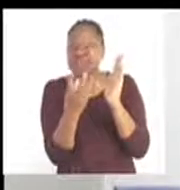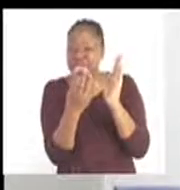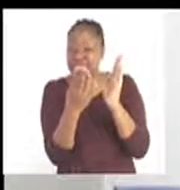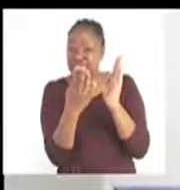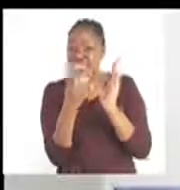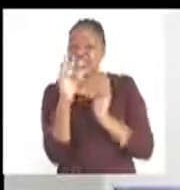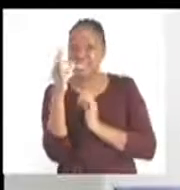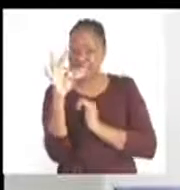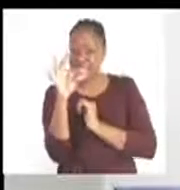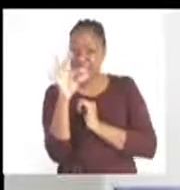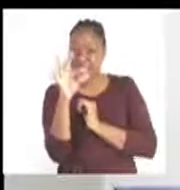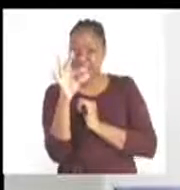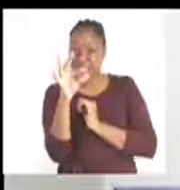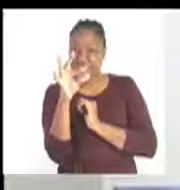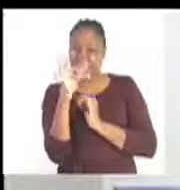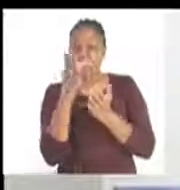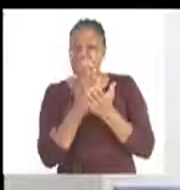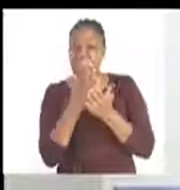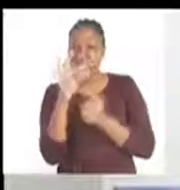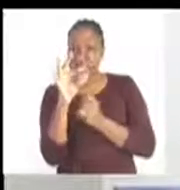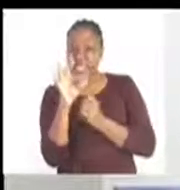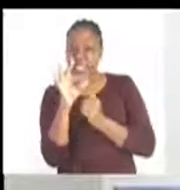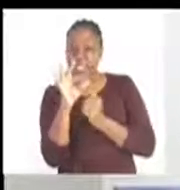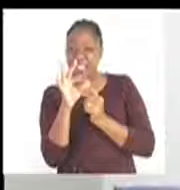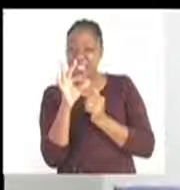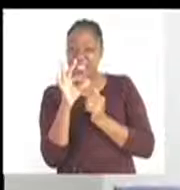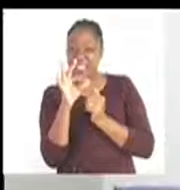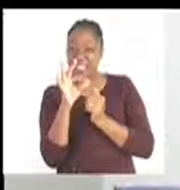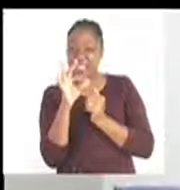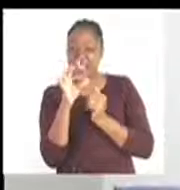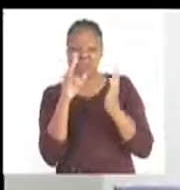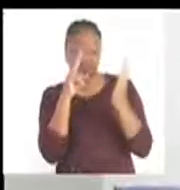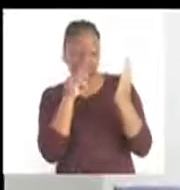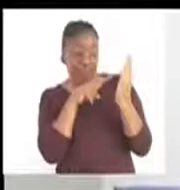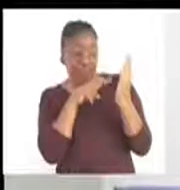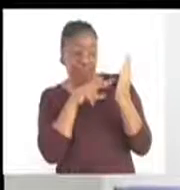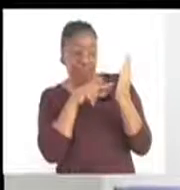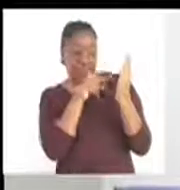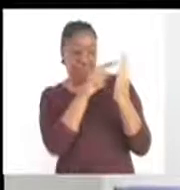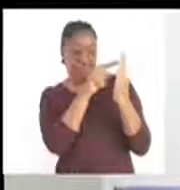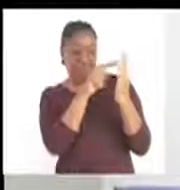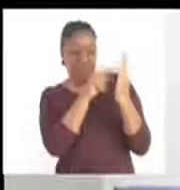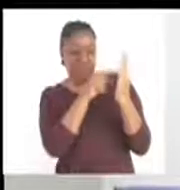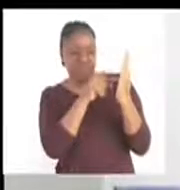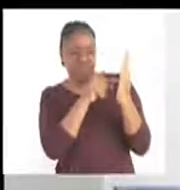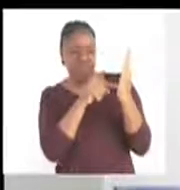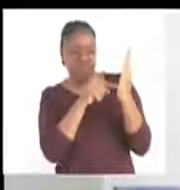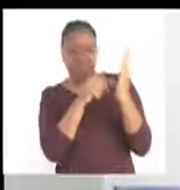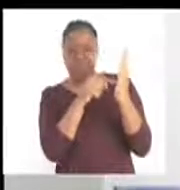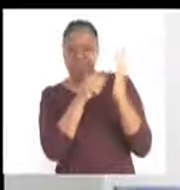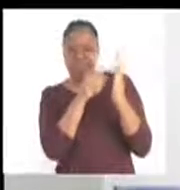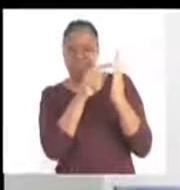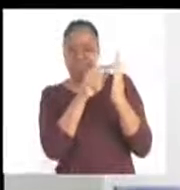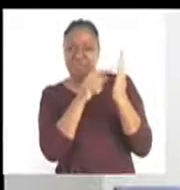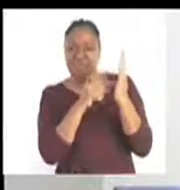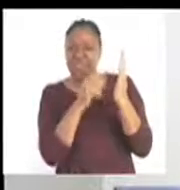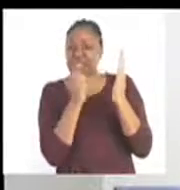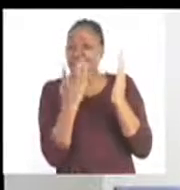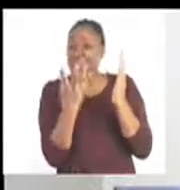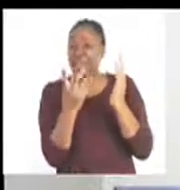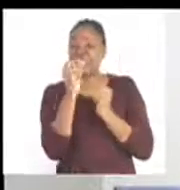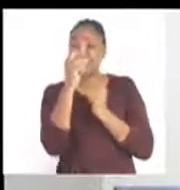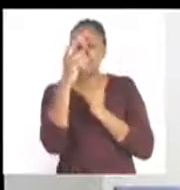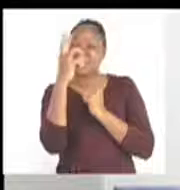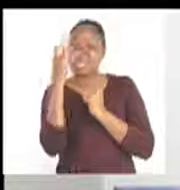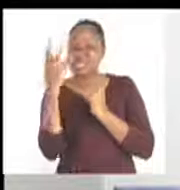you count your dots. I know that this is 9 just from looking, but I know that we all have to count. So this is 9. Now